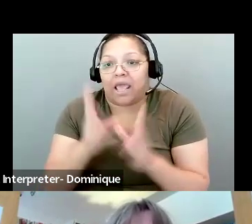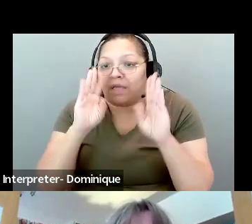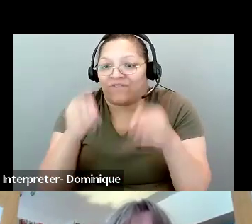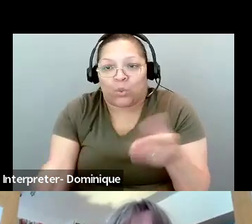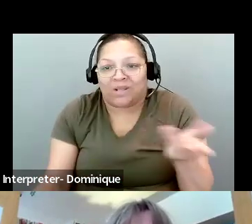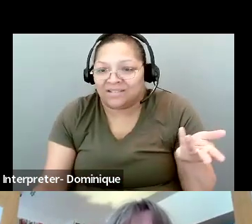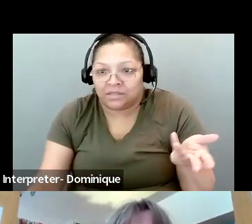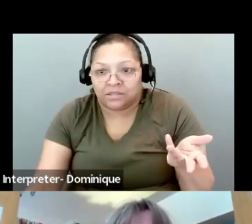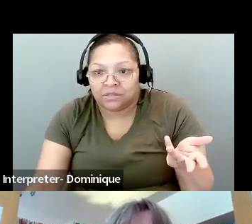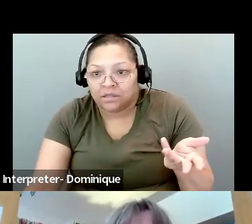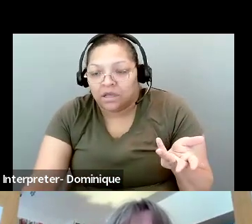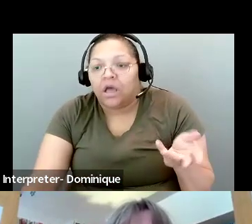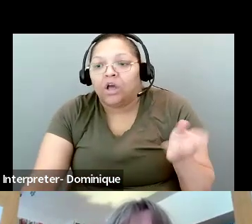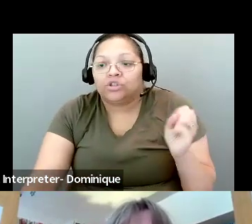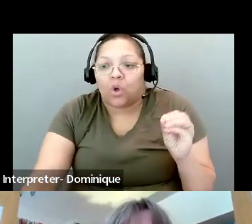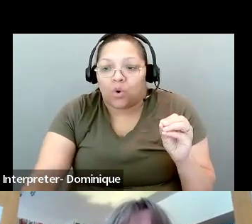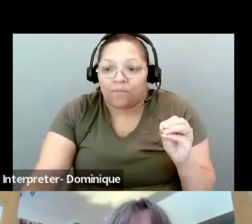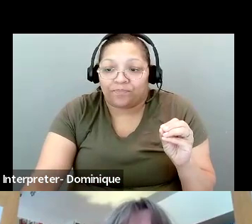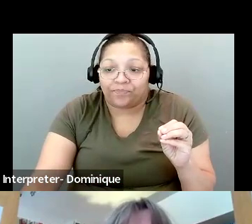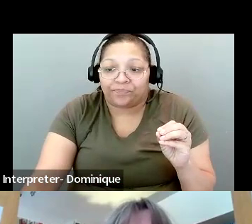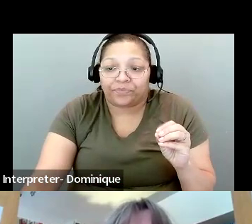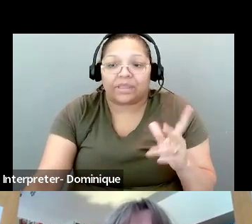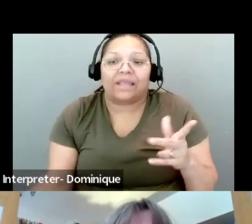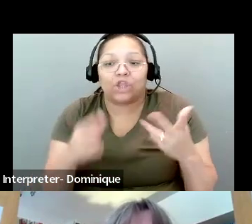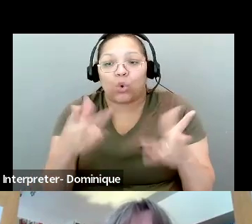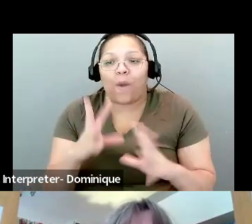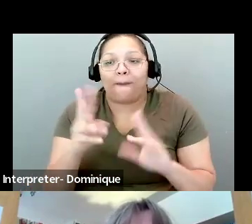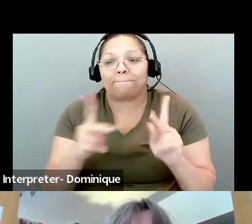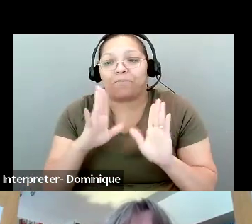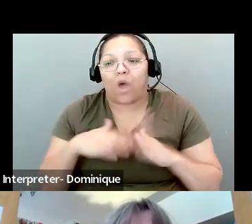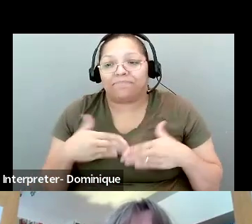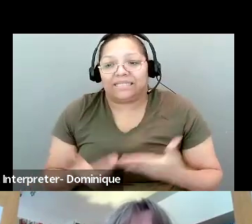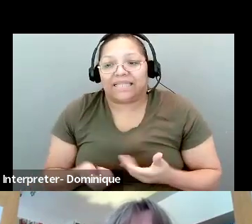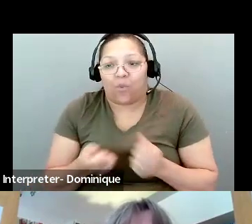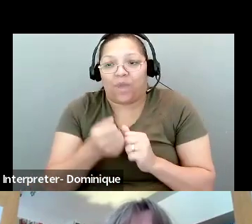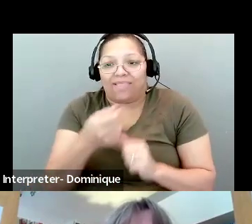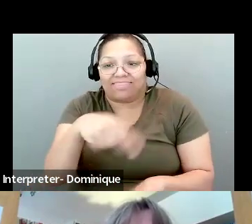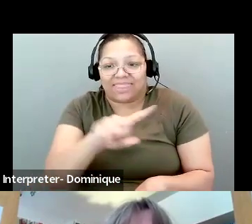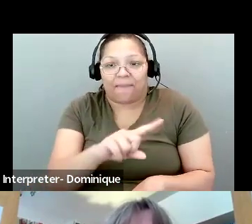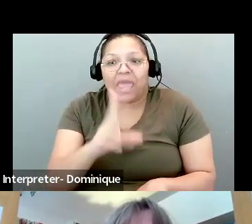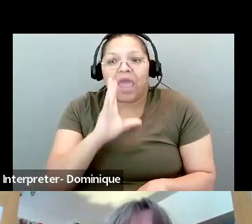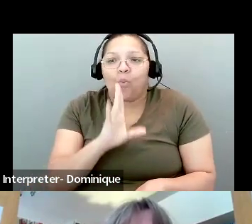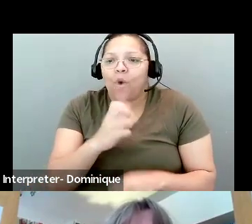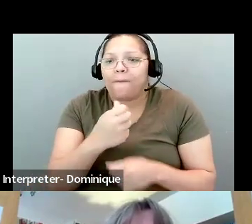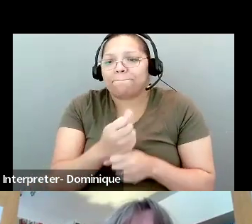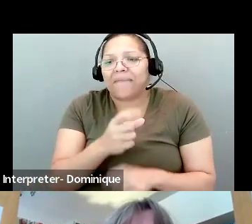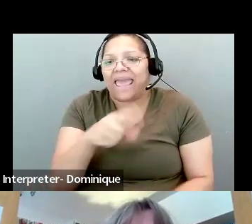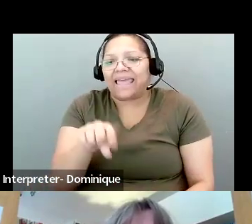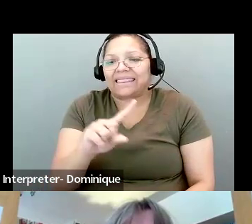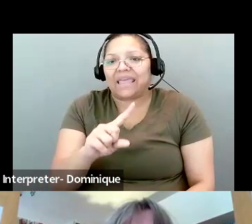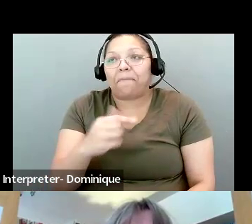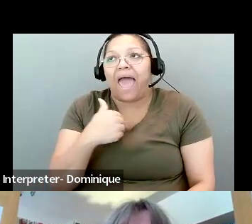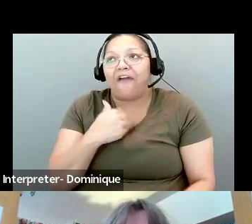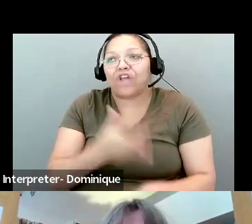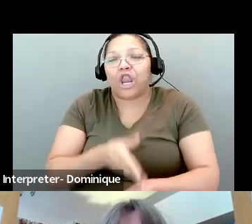So they don't want people to be upset with them. If it's going to make them have an improved